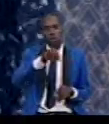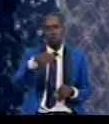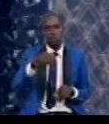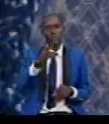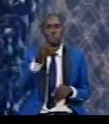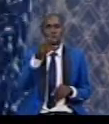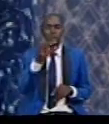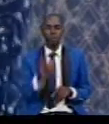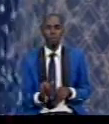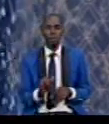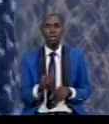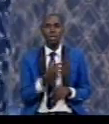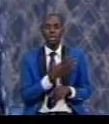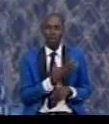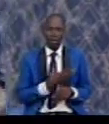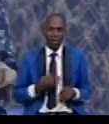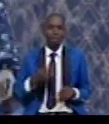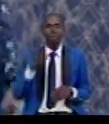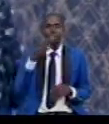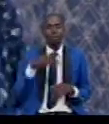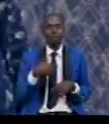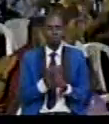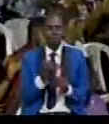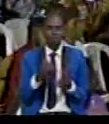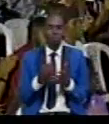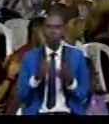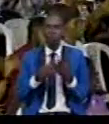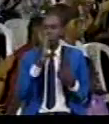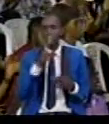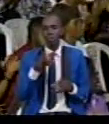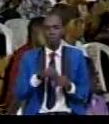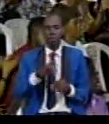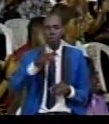to be this June. Praise the Lord.